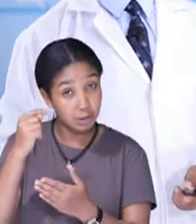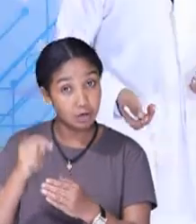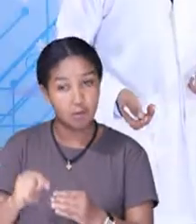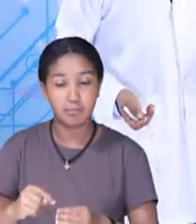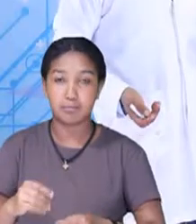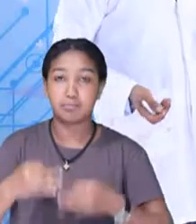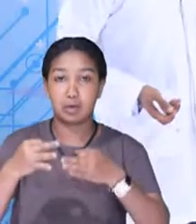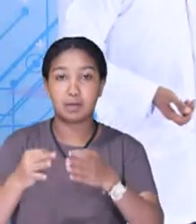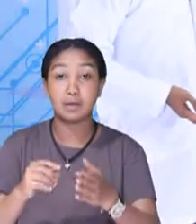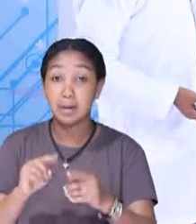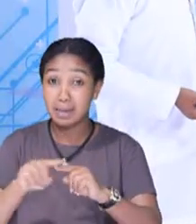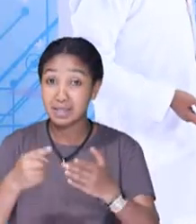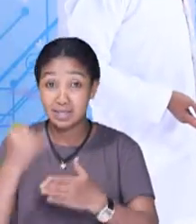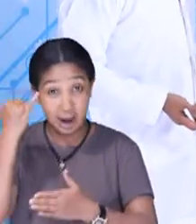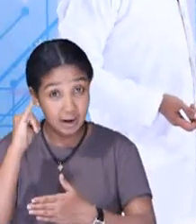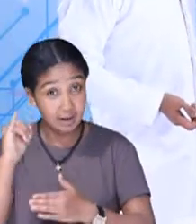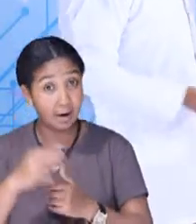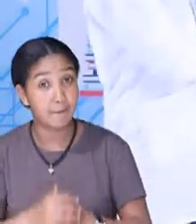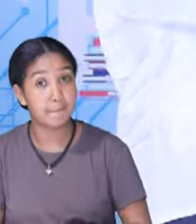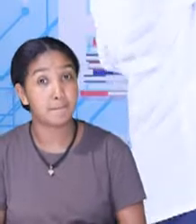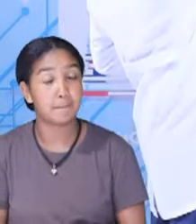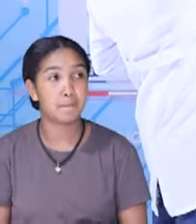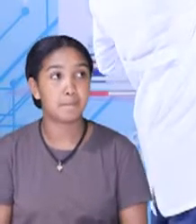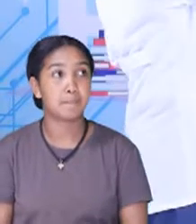offspring. But his idea